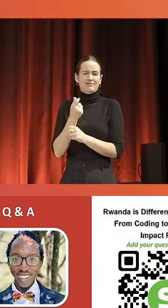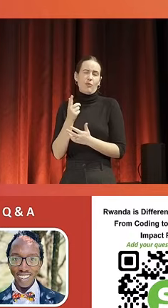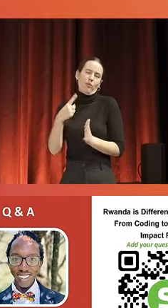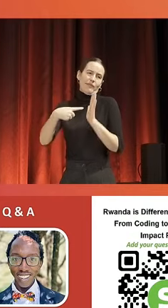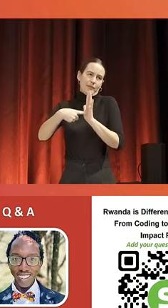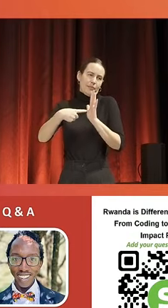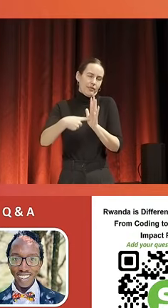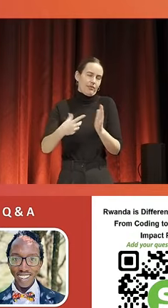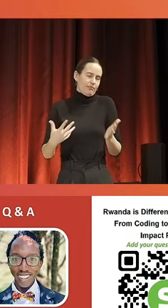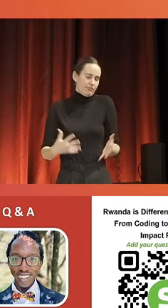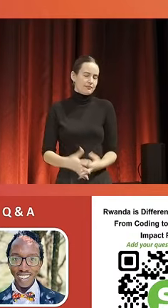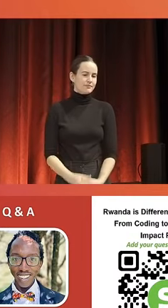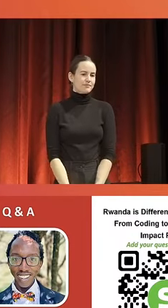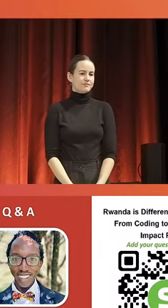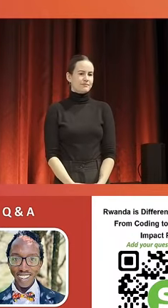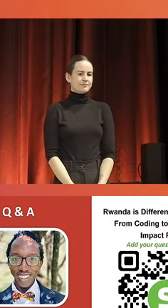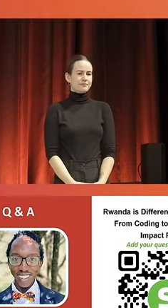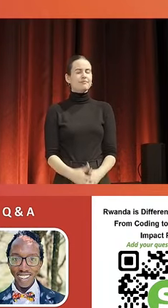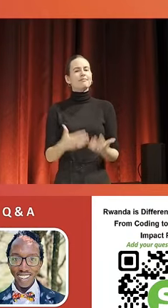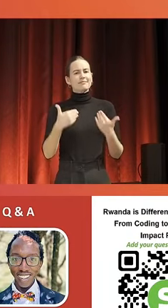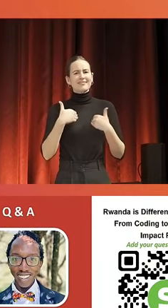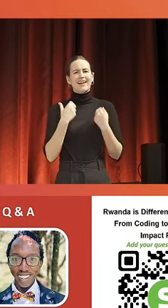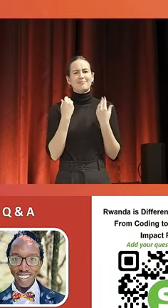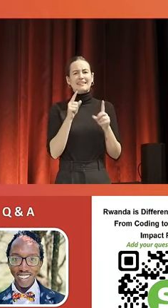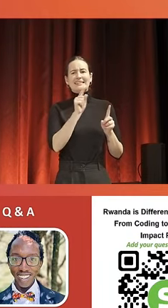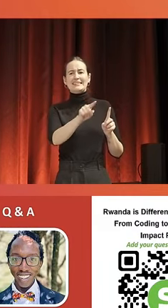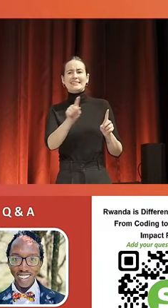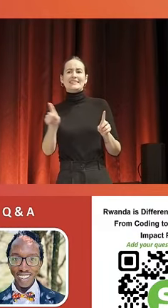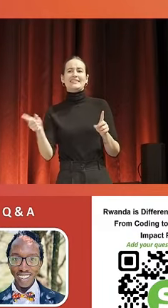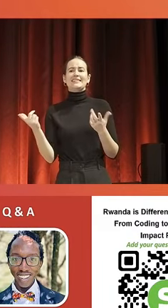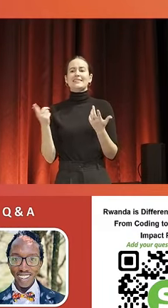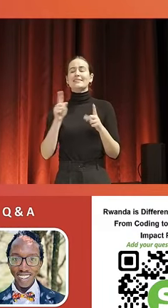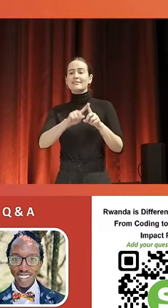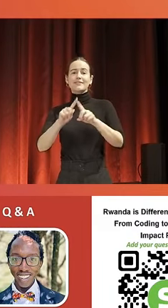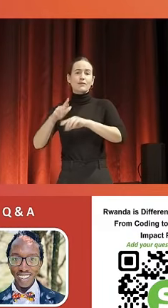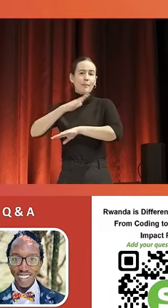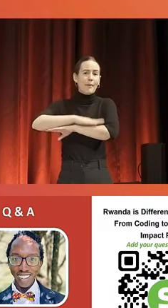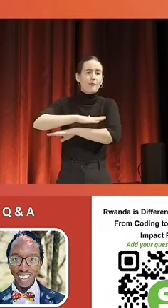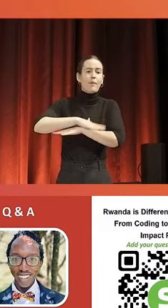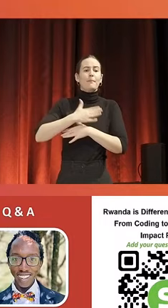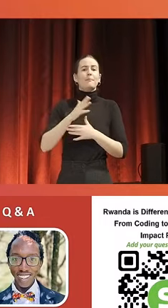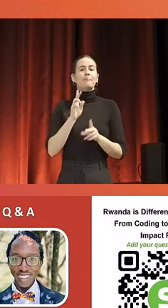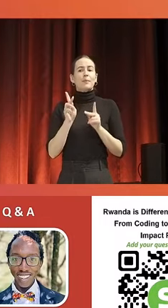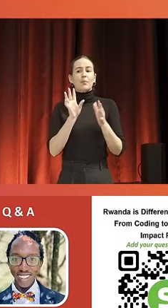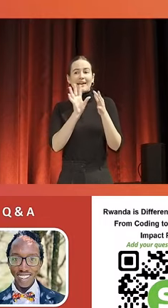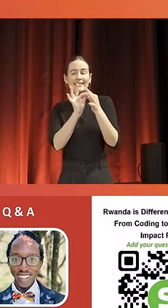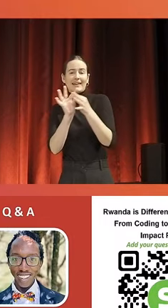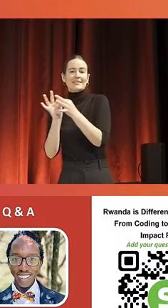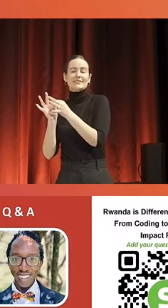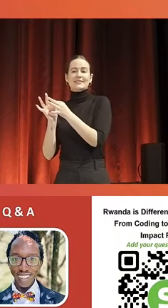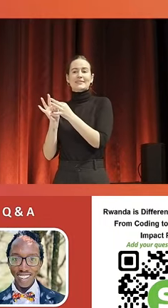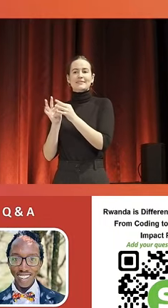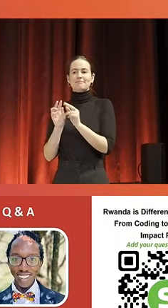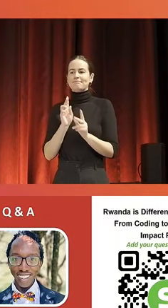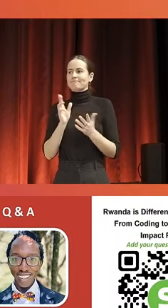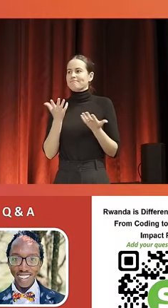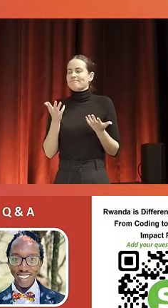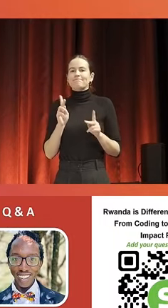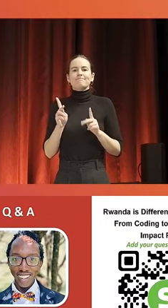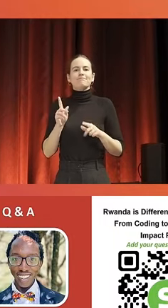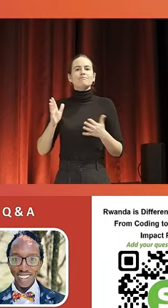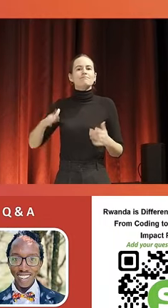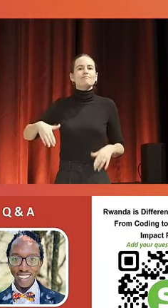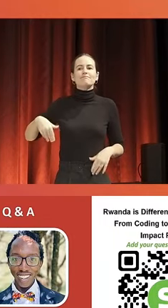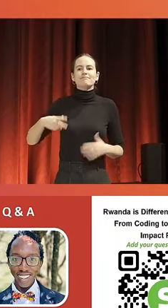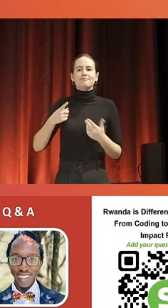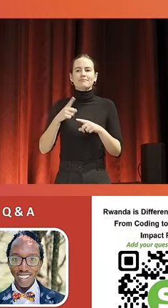other examples where these platforms, as we're getting connected and people are not able yet to discern a lot of